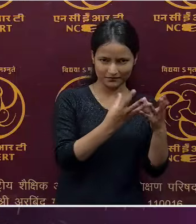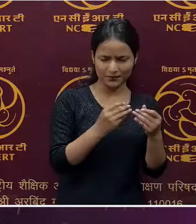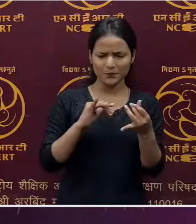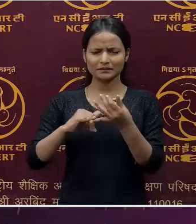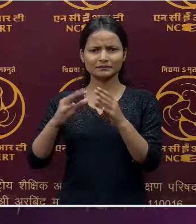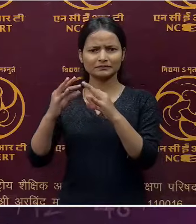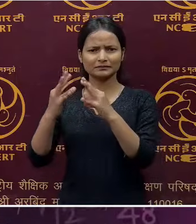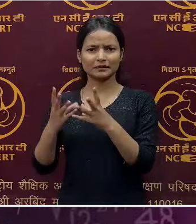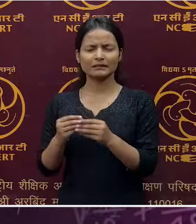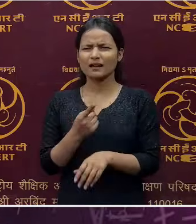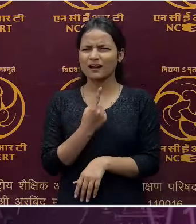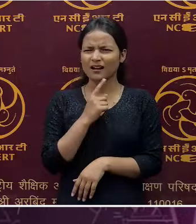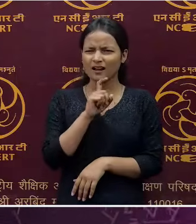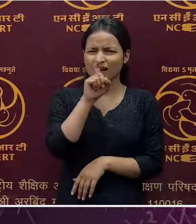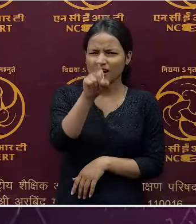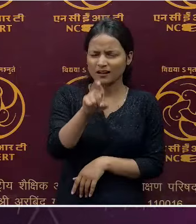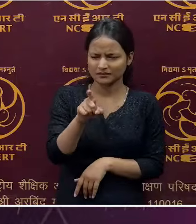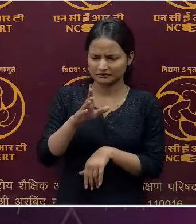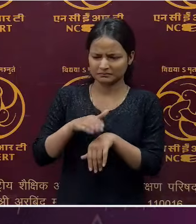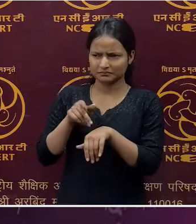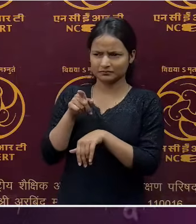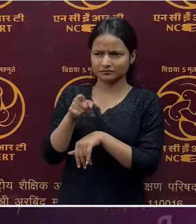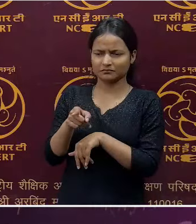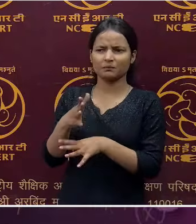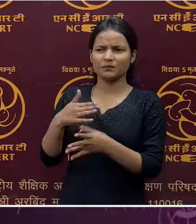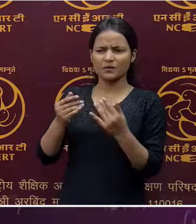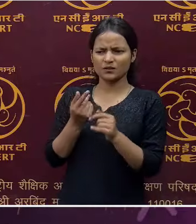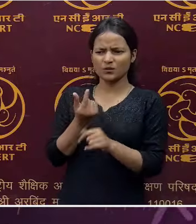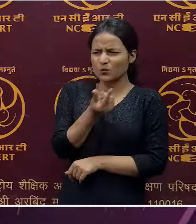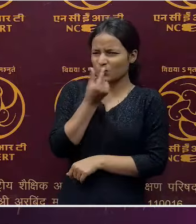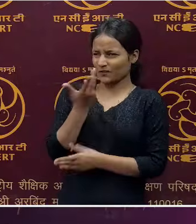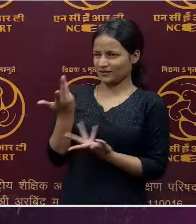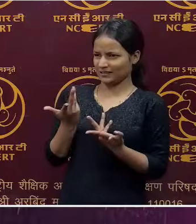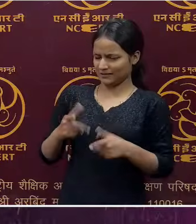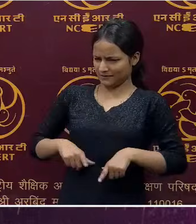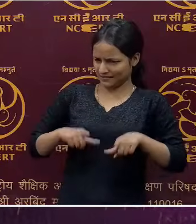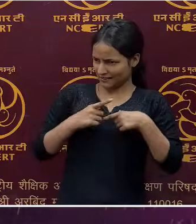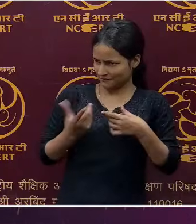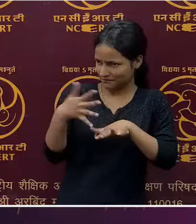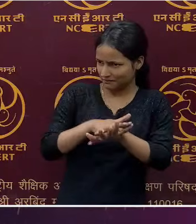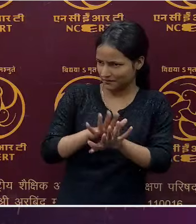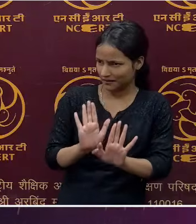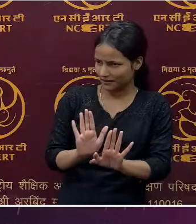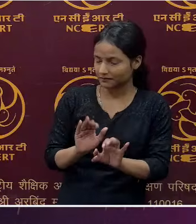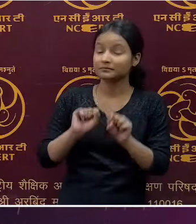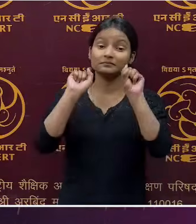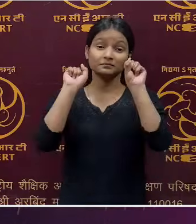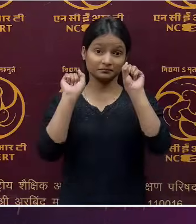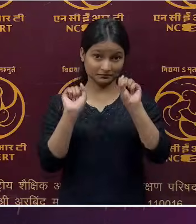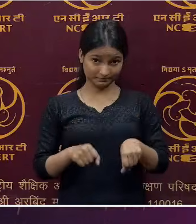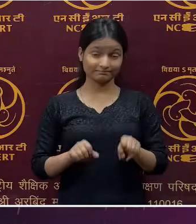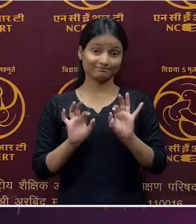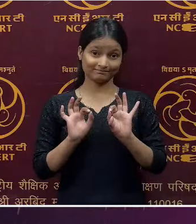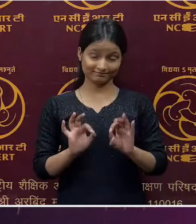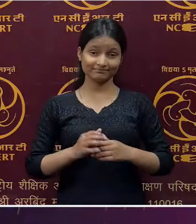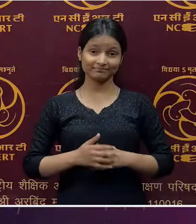what is the significance of this, like where we are using this in our day-to-day life. So whenever we